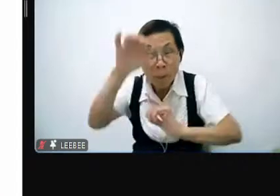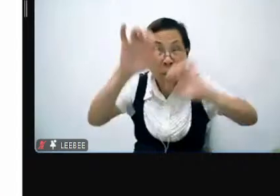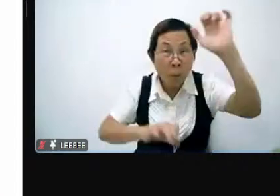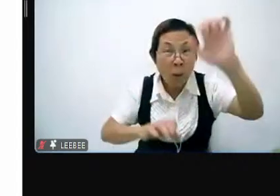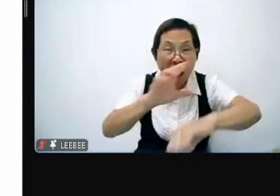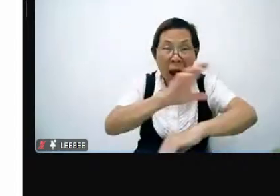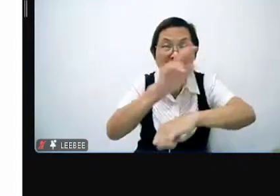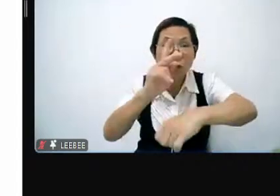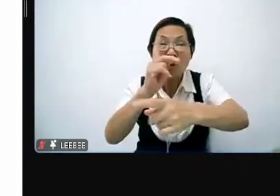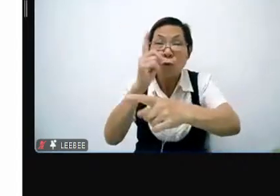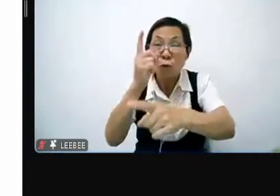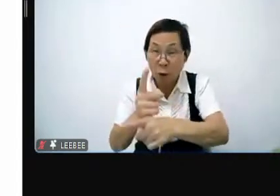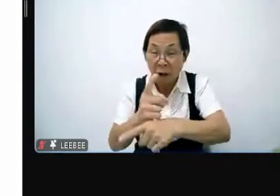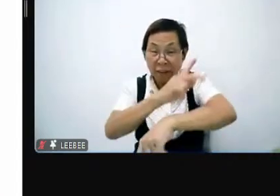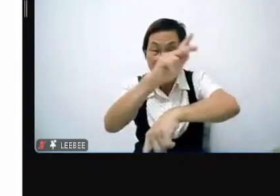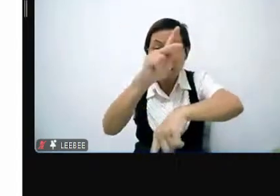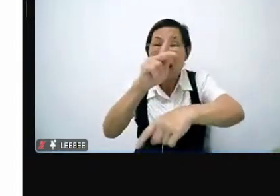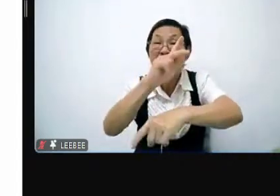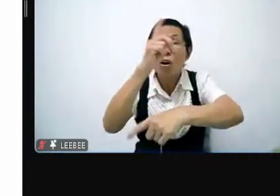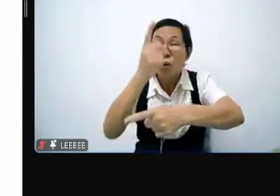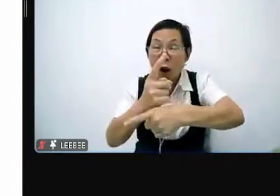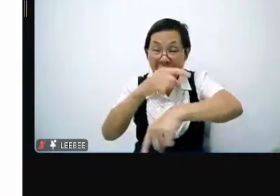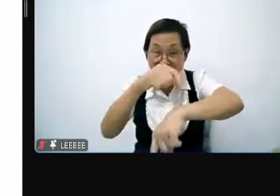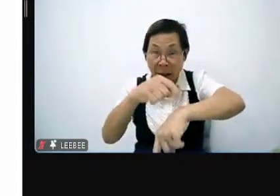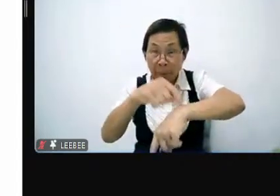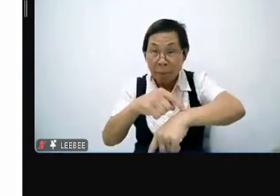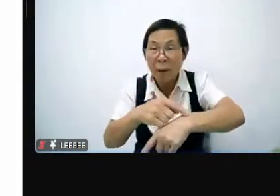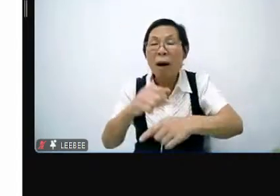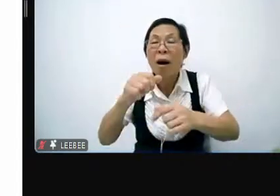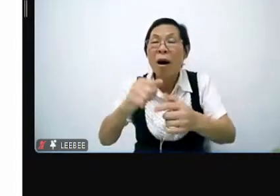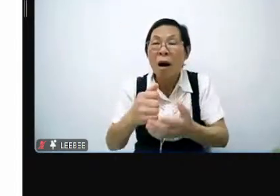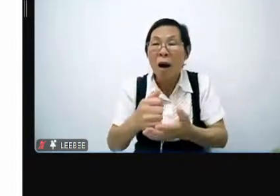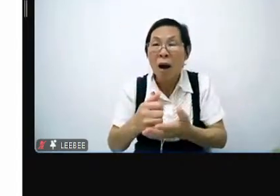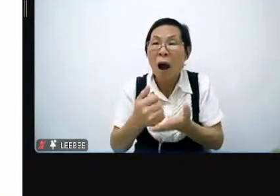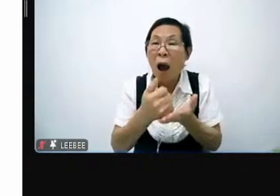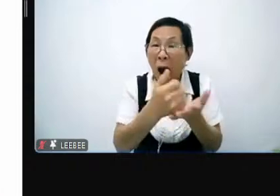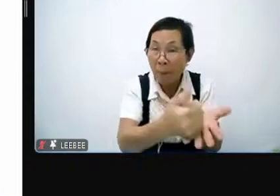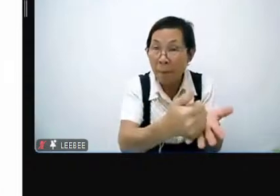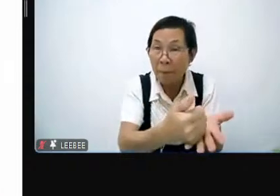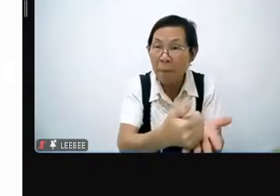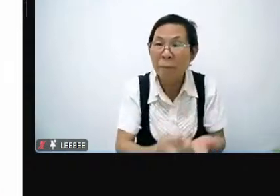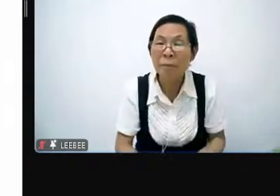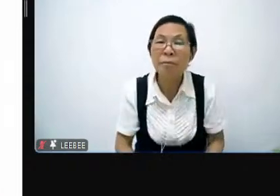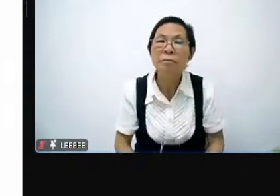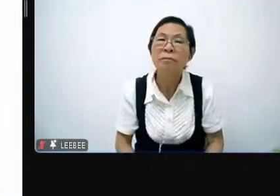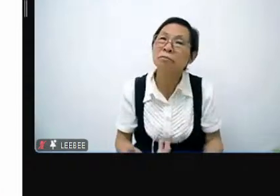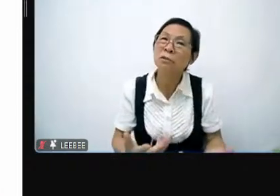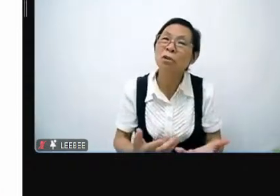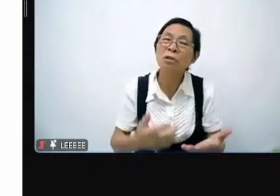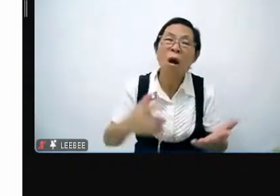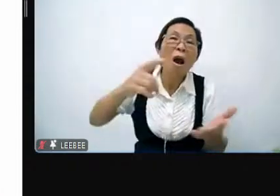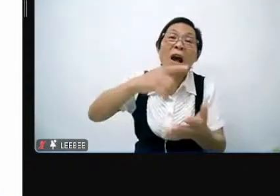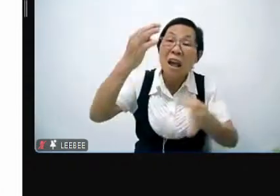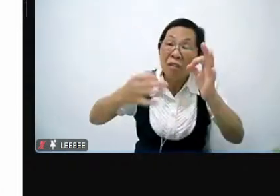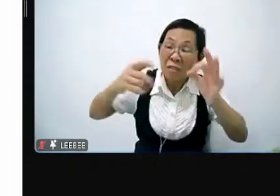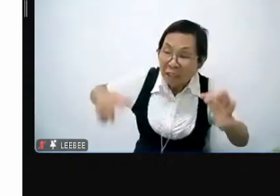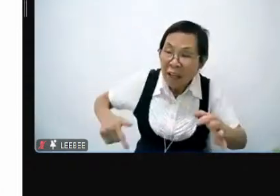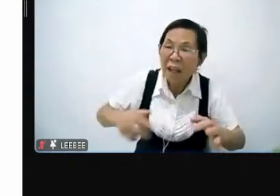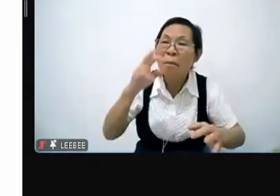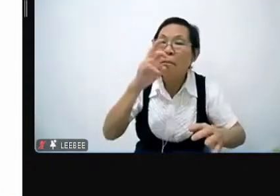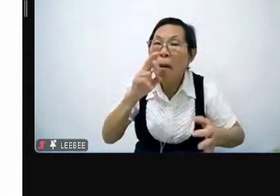and intervention. Any delay in the diagnosis can cause delays in speech and language development, especially in the preschool